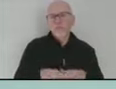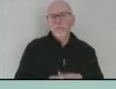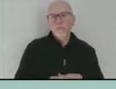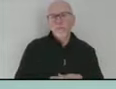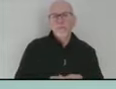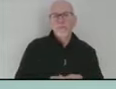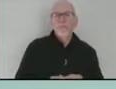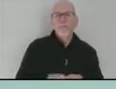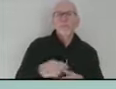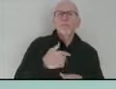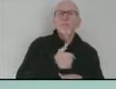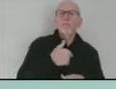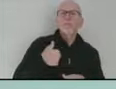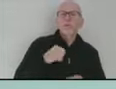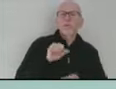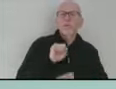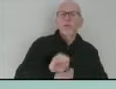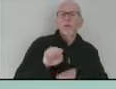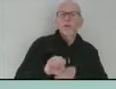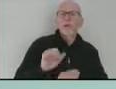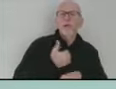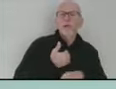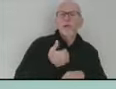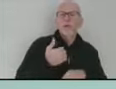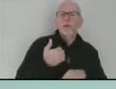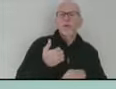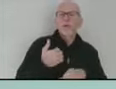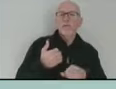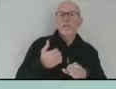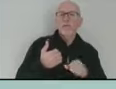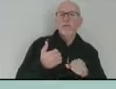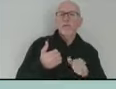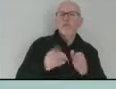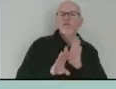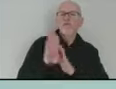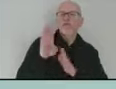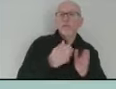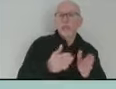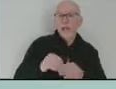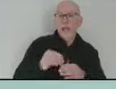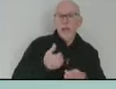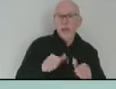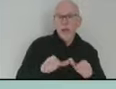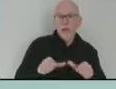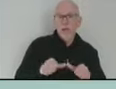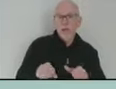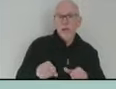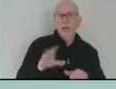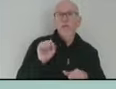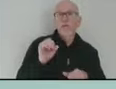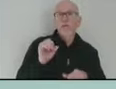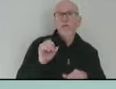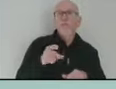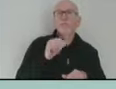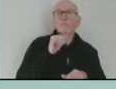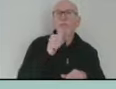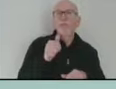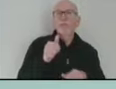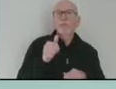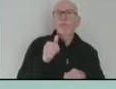think we are working our surge plan in our area. Yeah, so I don't think it's not a matter